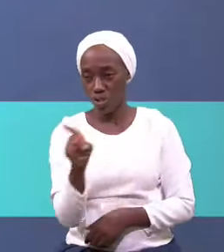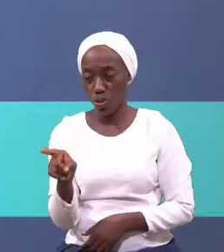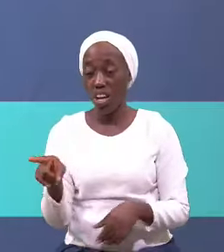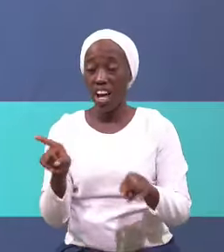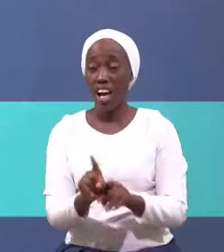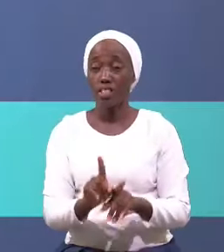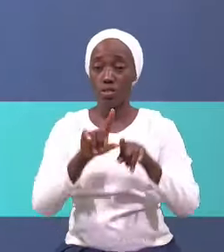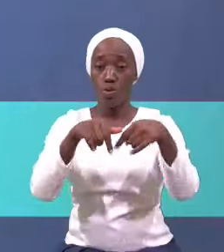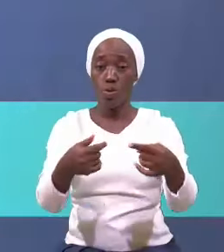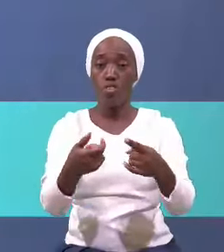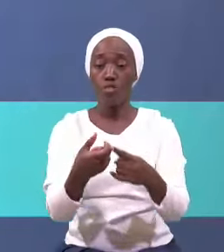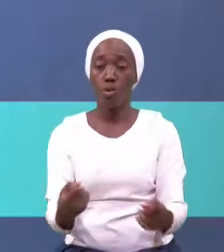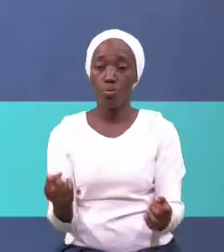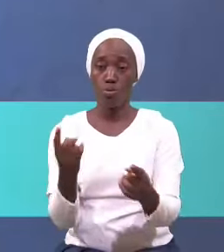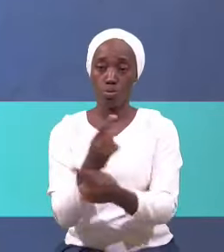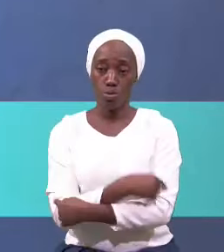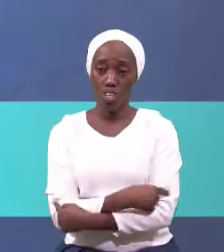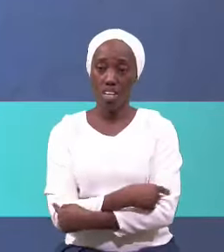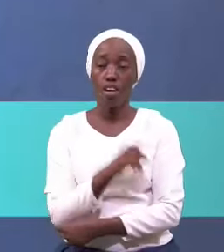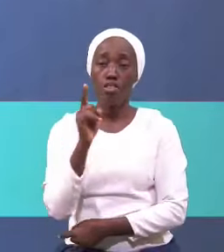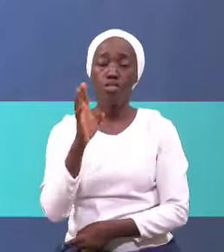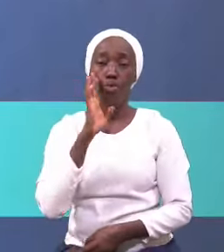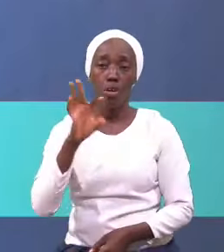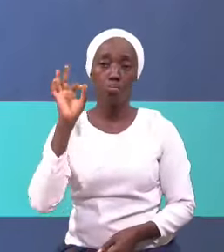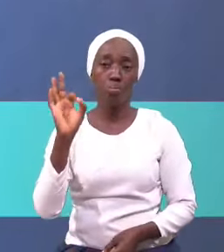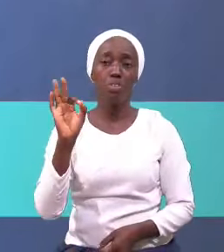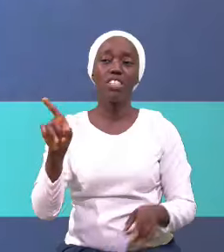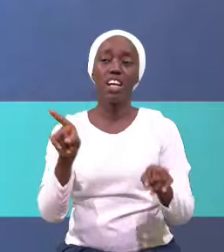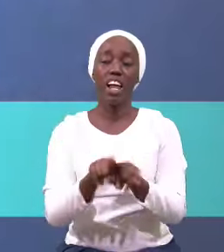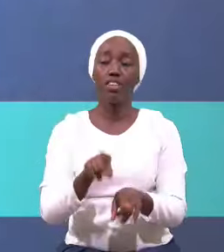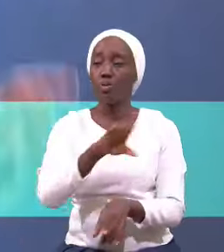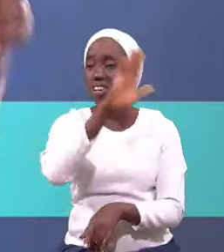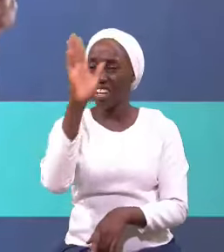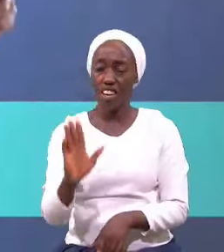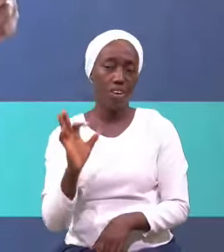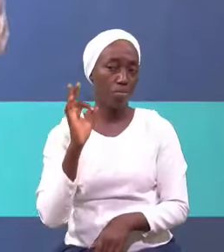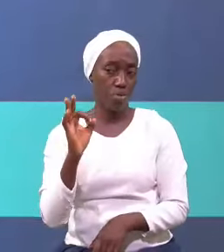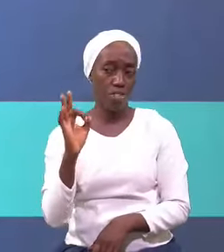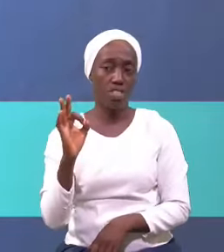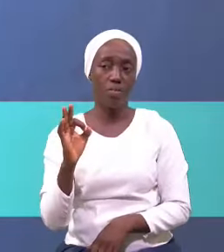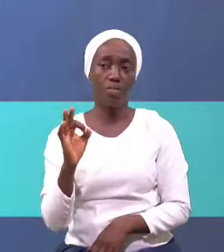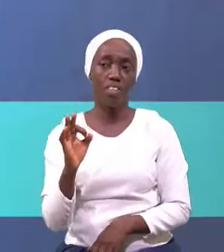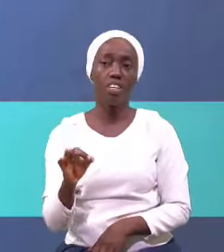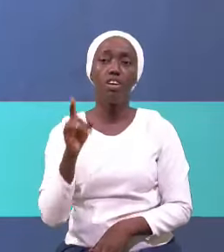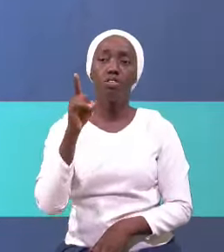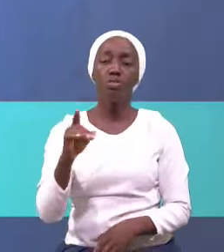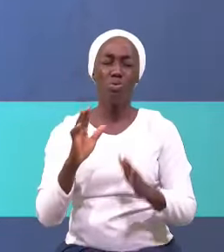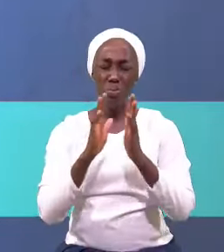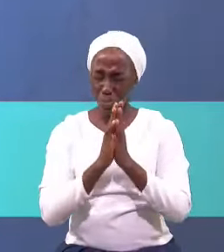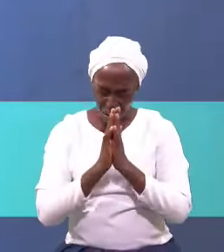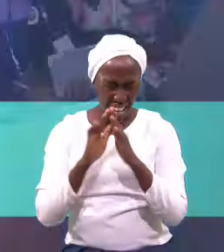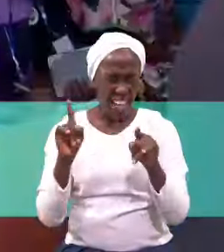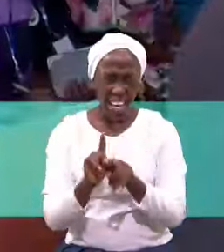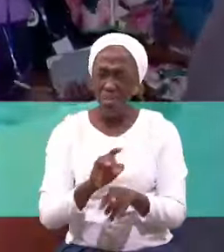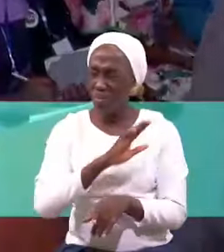today, you will preach like you never preached. You will pray like you